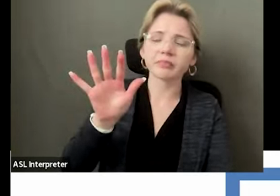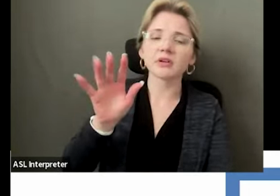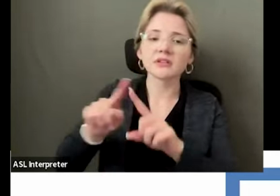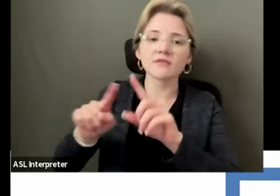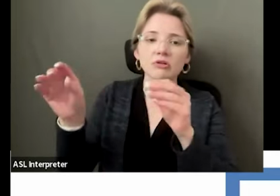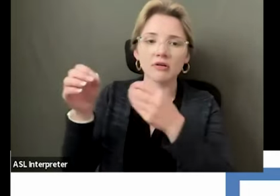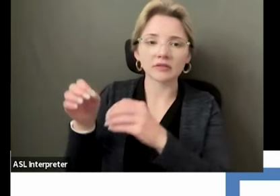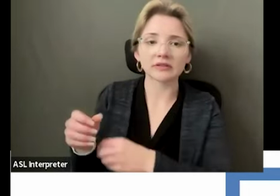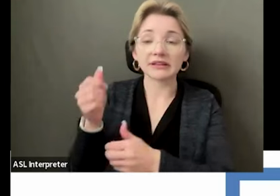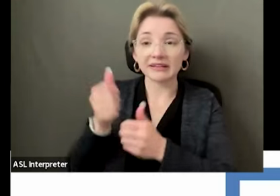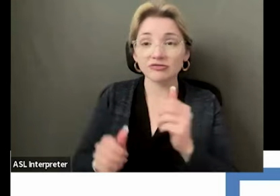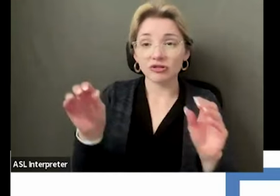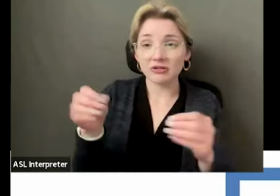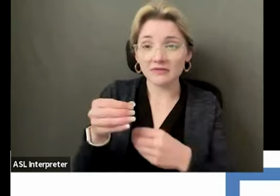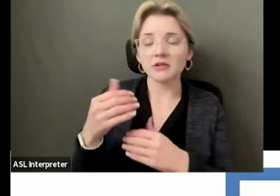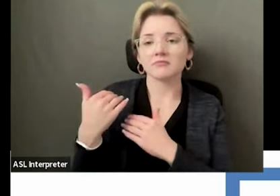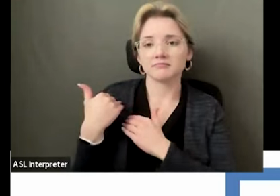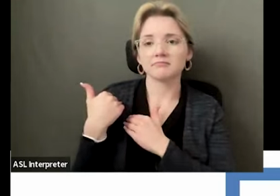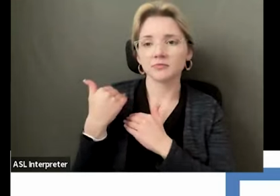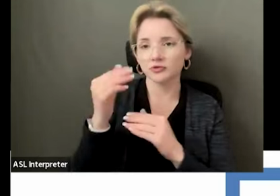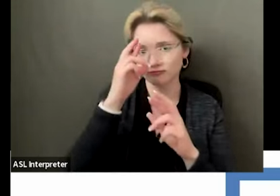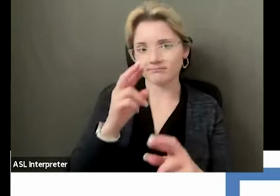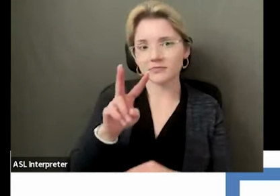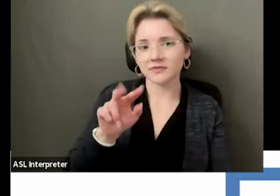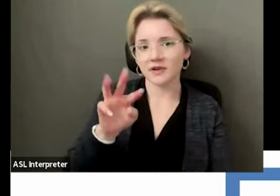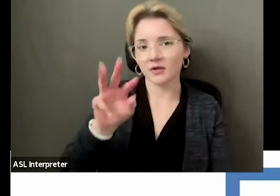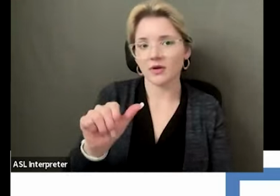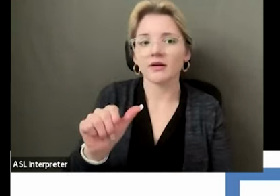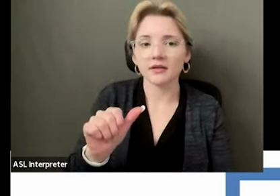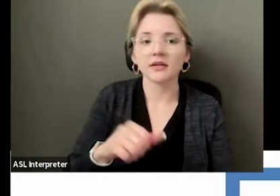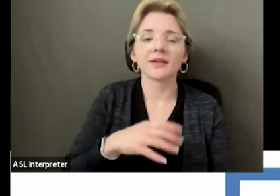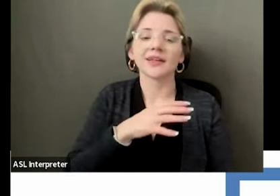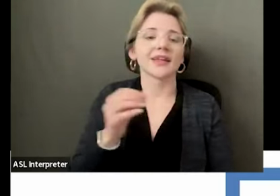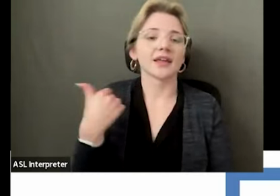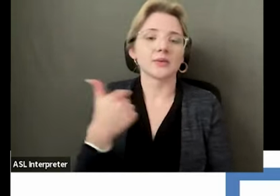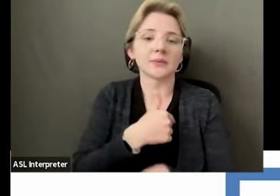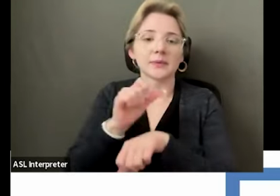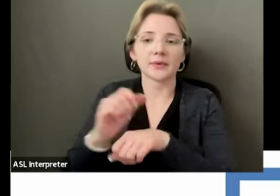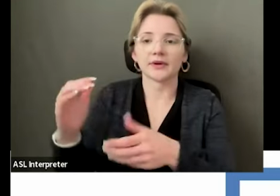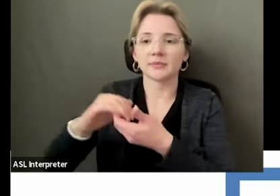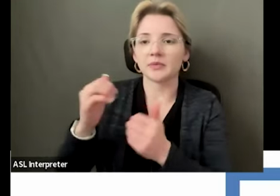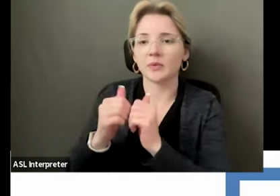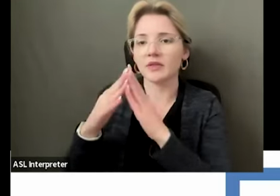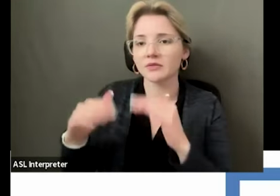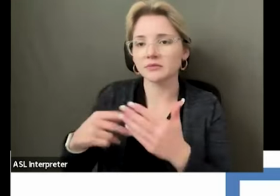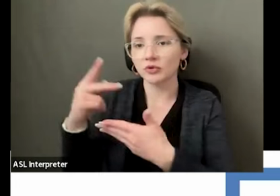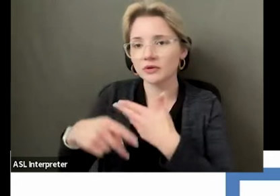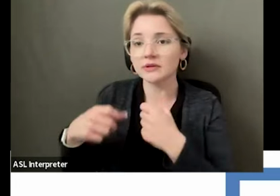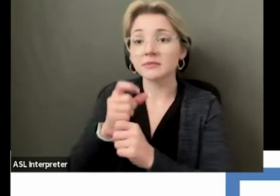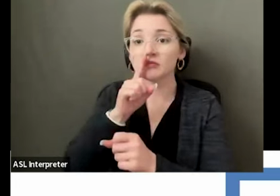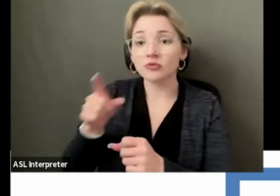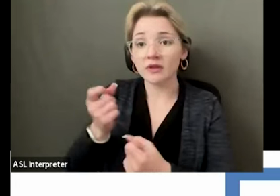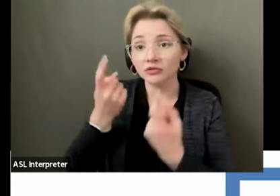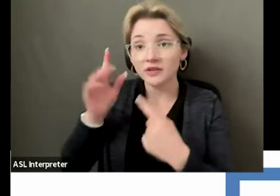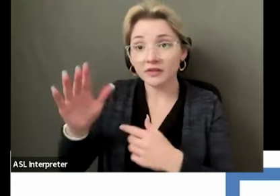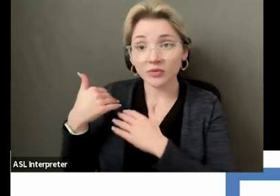VAWA responsibilities, but then they also have program specific requirements. So working with housing programs to make sure that they understand their